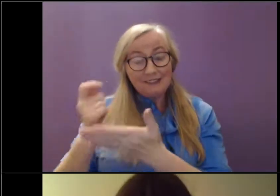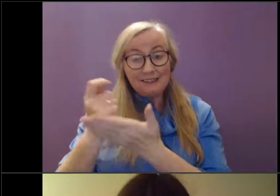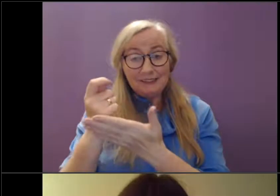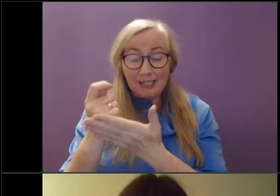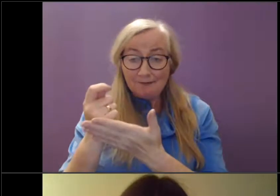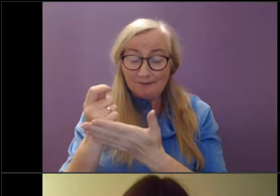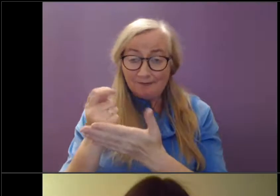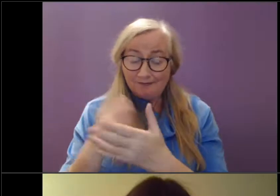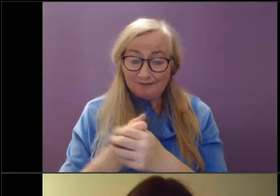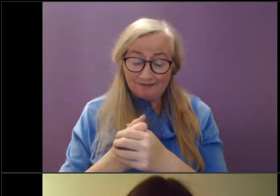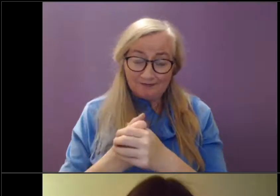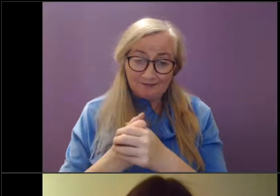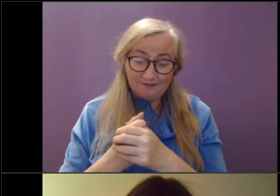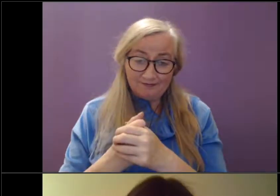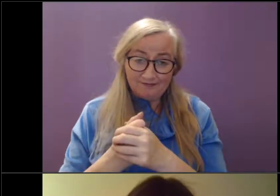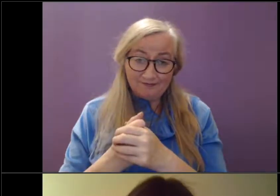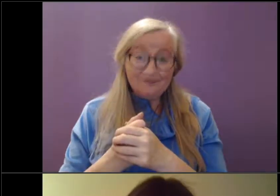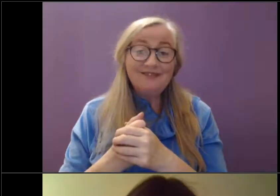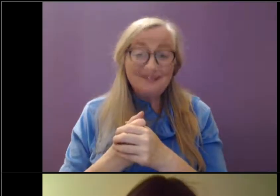Yeah,